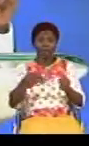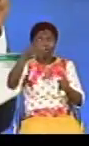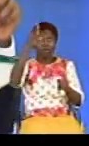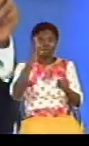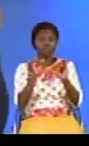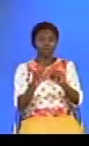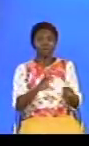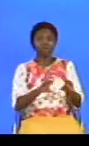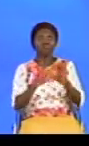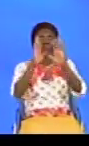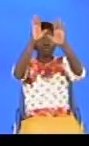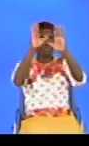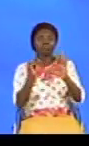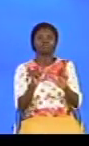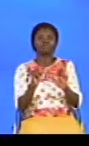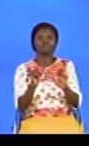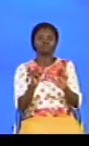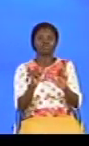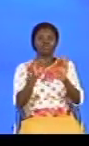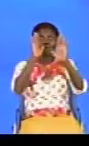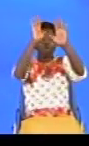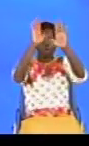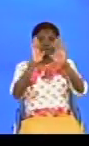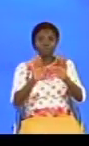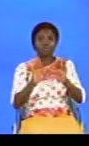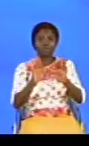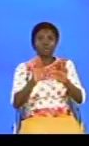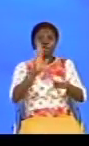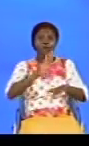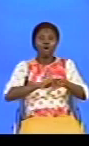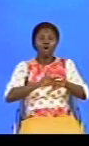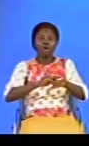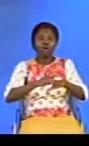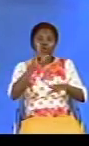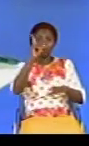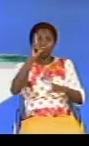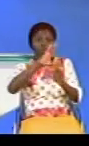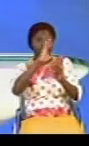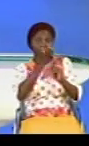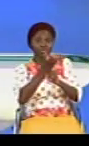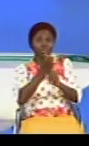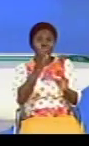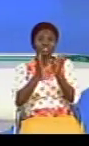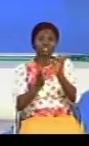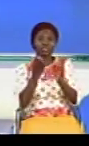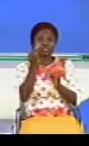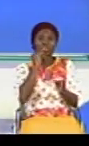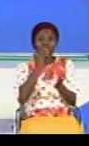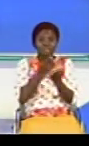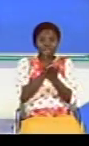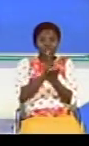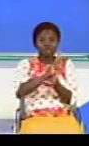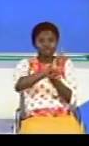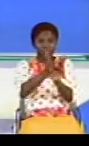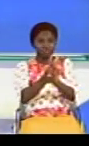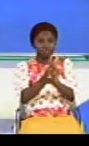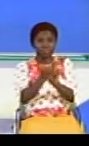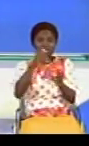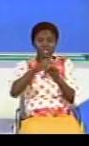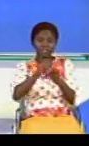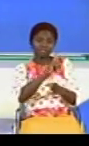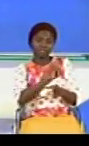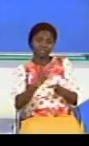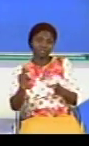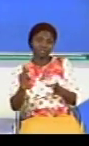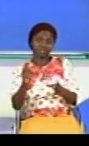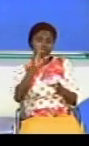one condition: there is genuine repentance. Look at verse 67. Then